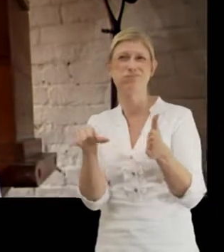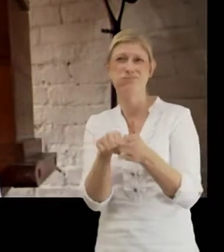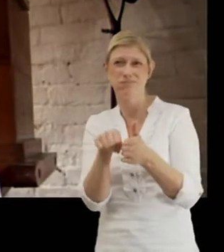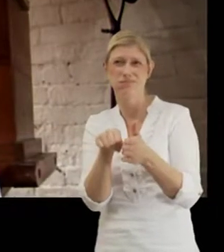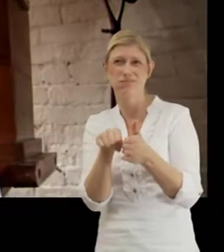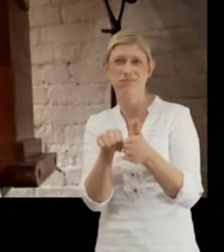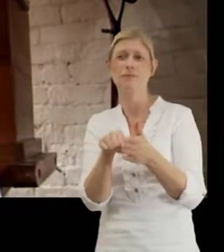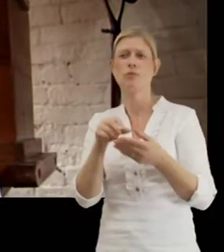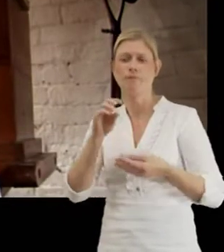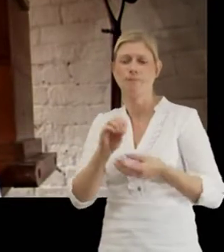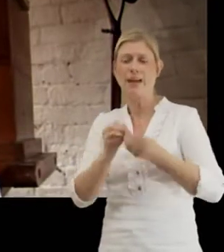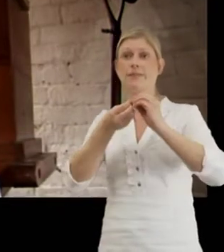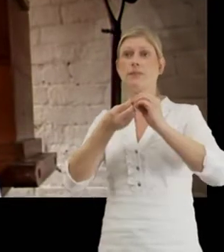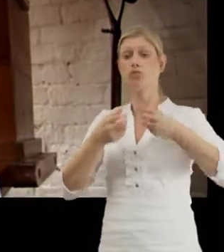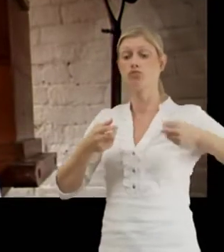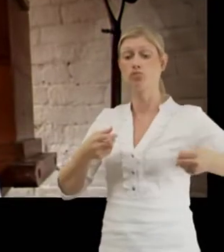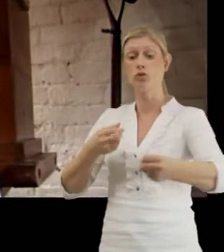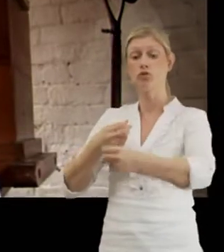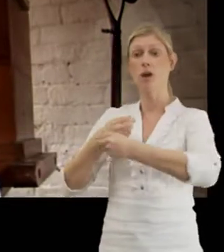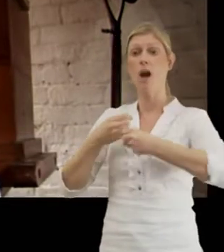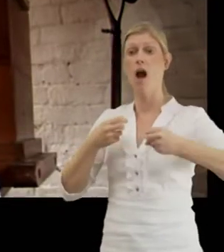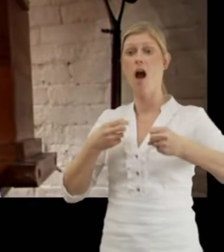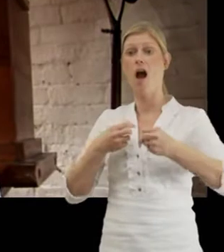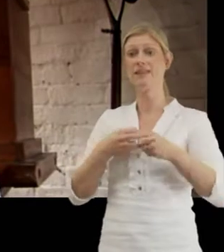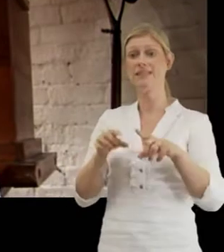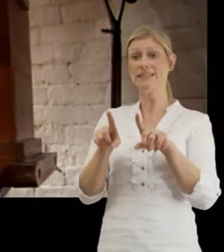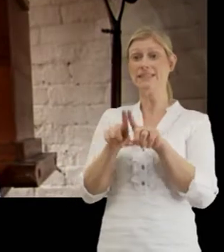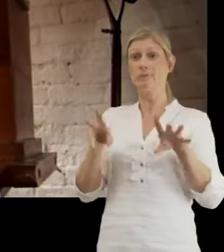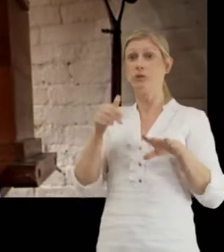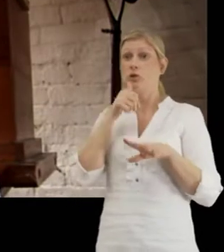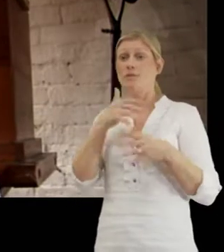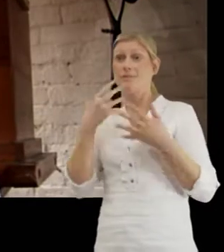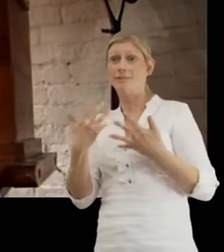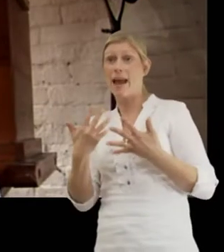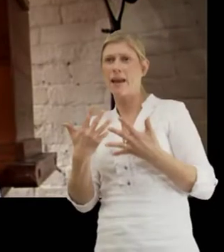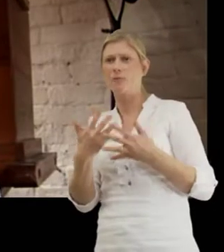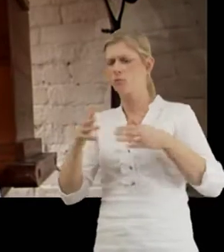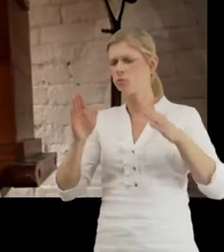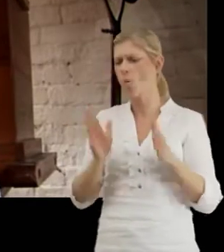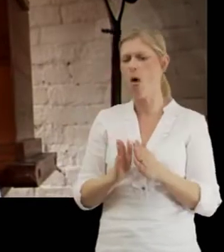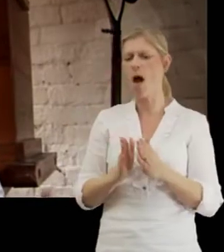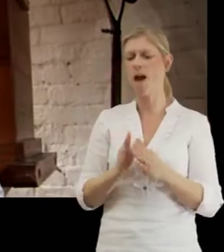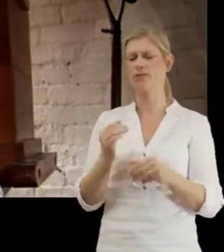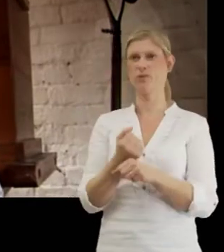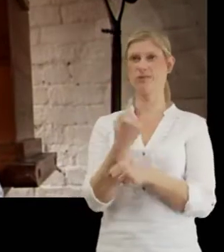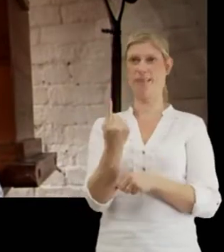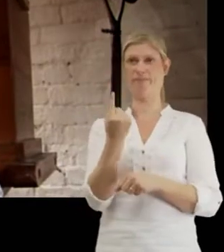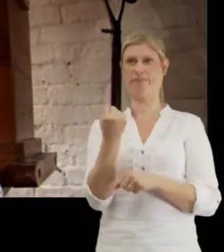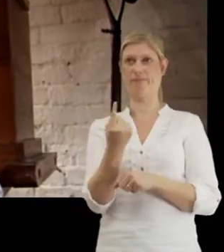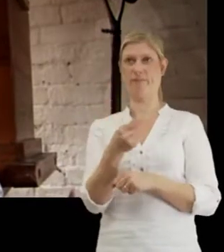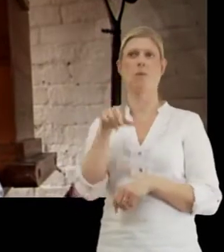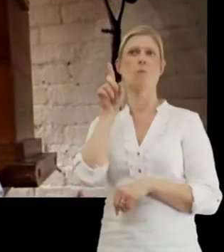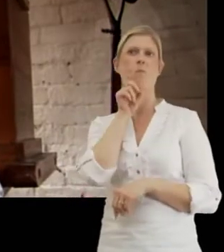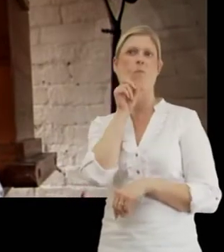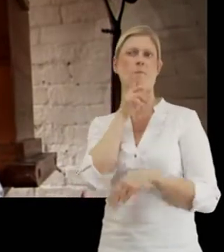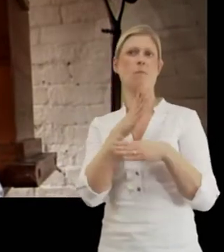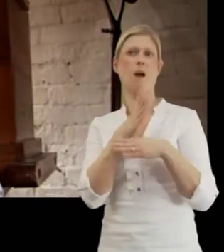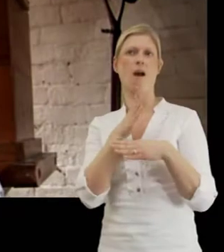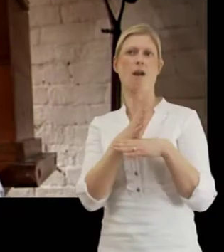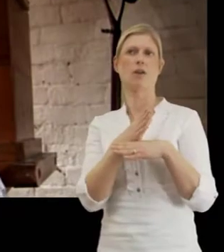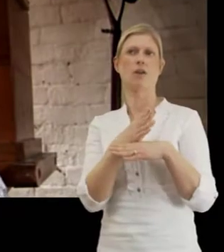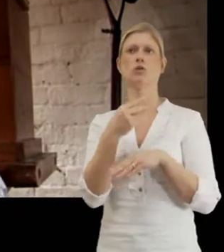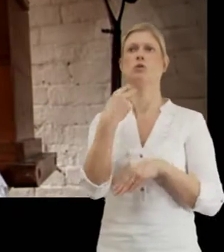And so they invented a rotary quern, which was just like this, except on a much smaller scale, done by hand. Women's work, two women working